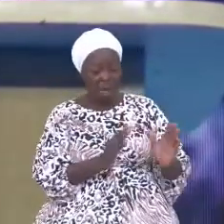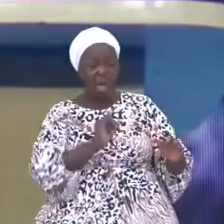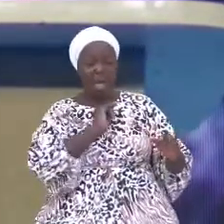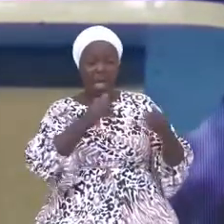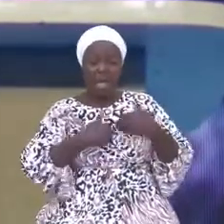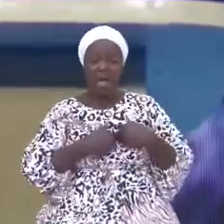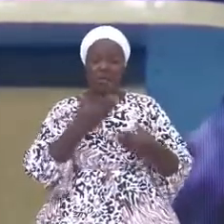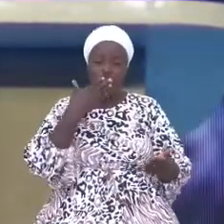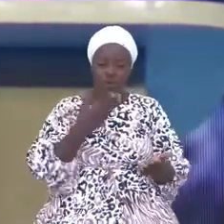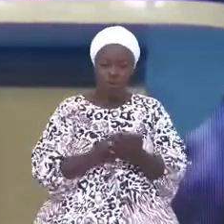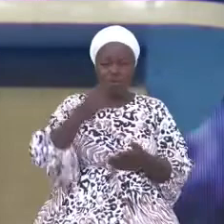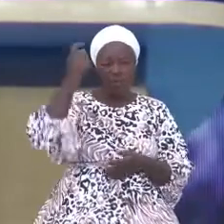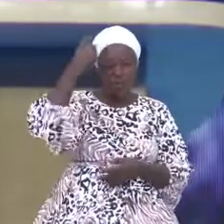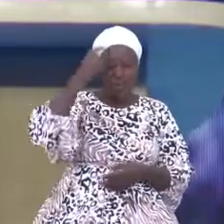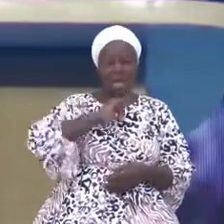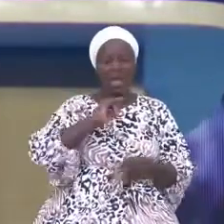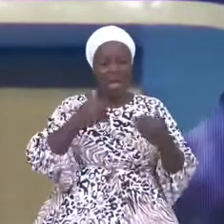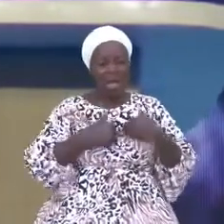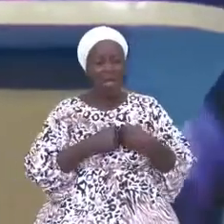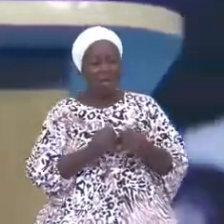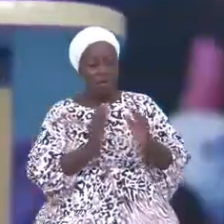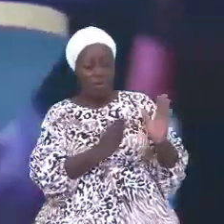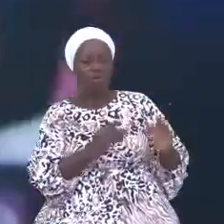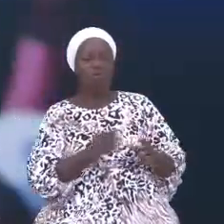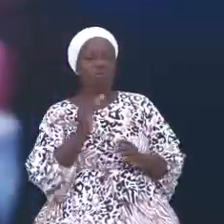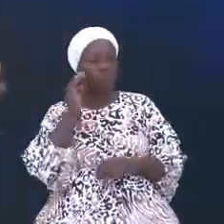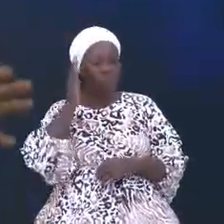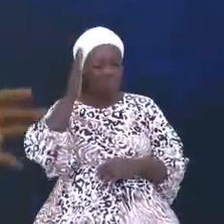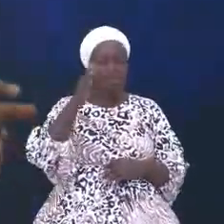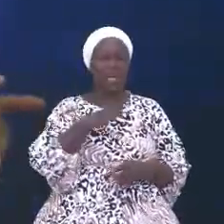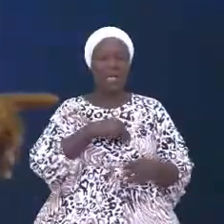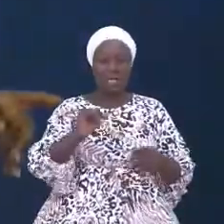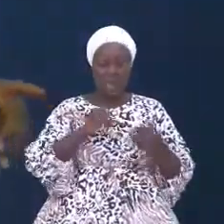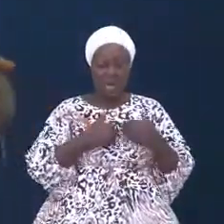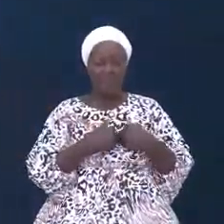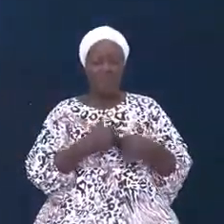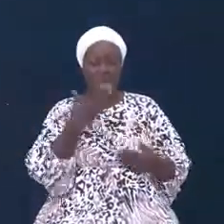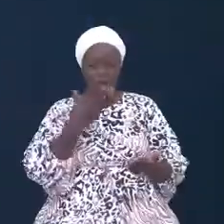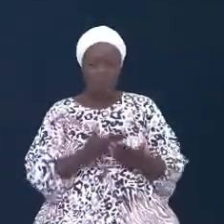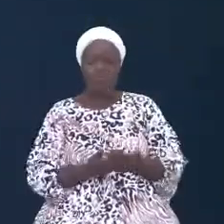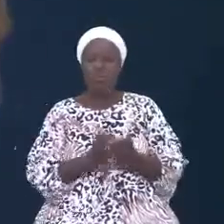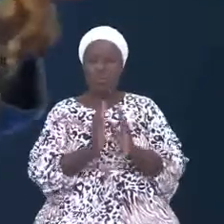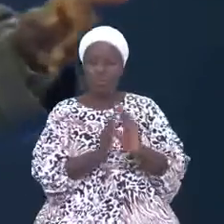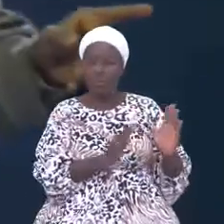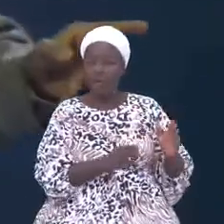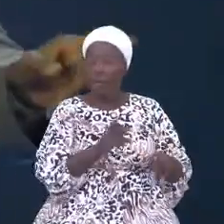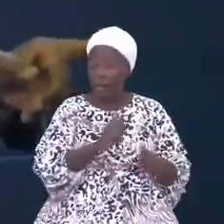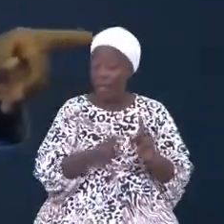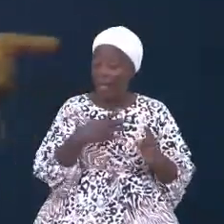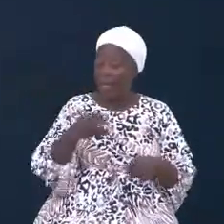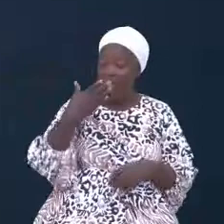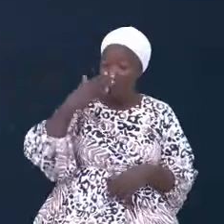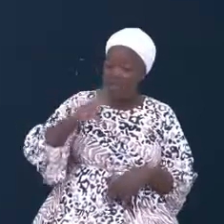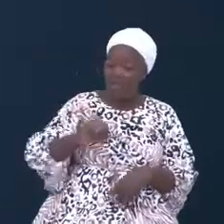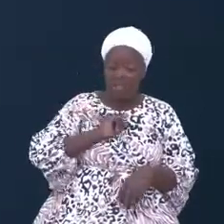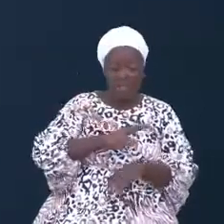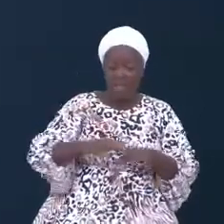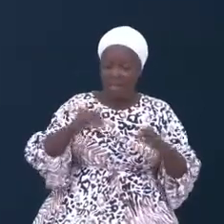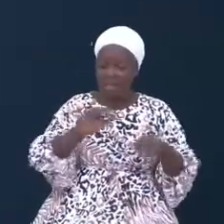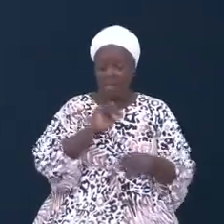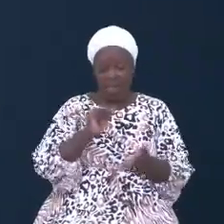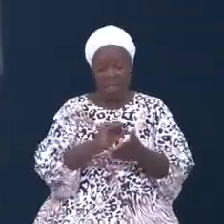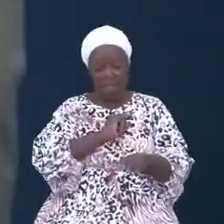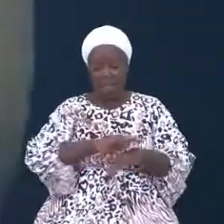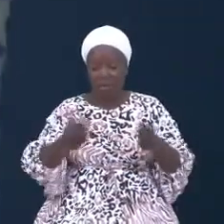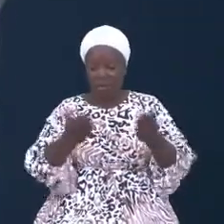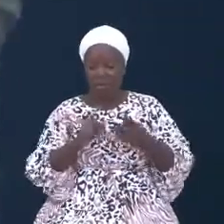have good aspiration, and I have good ambition, but the evil I don't want to do, that